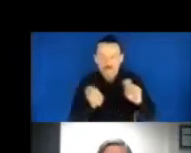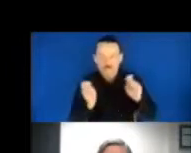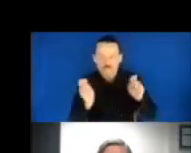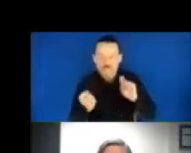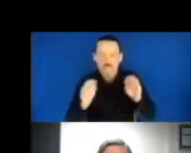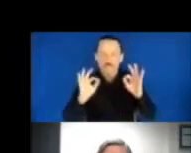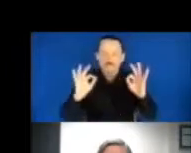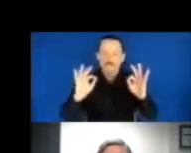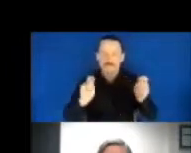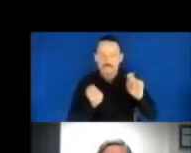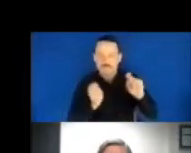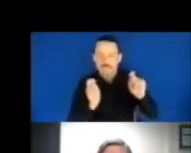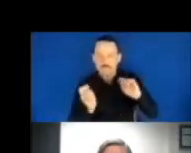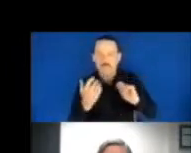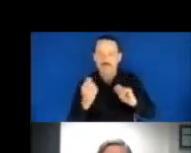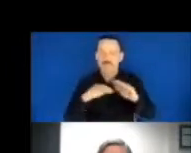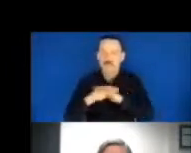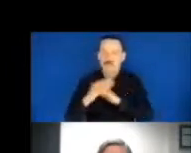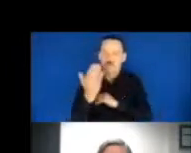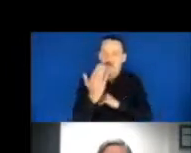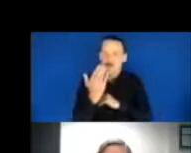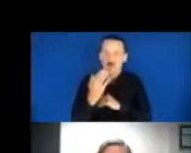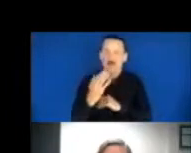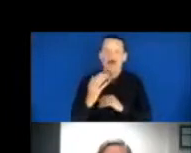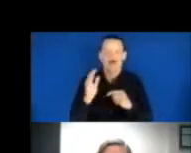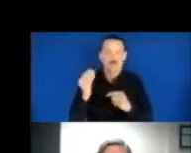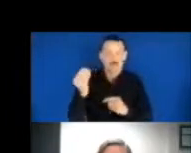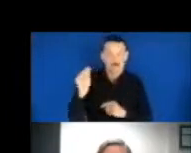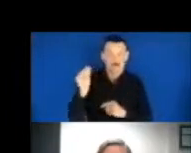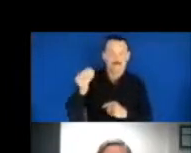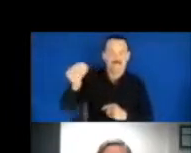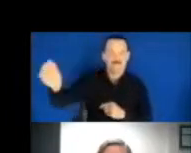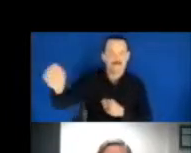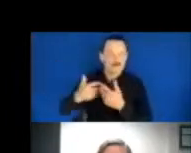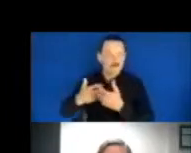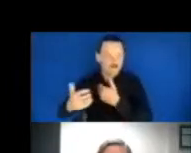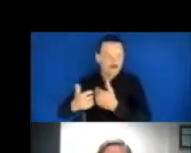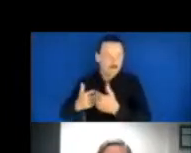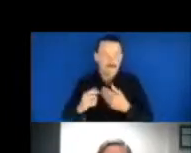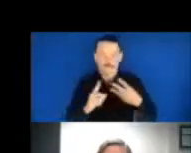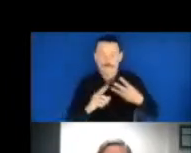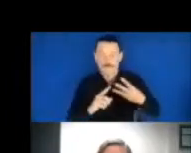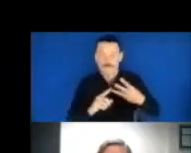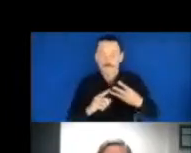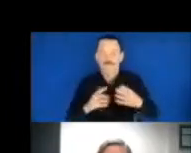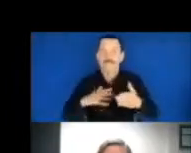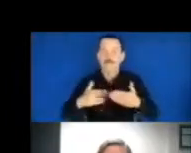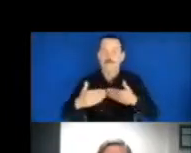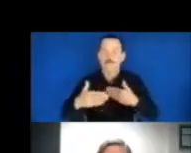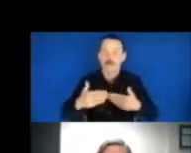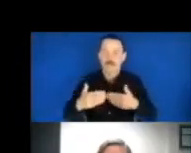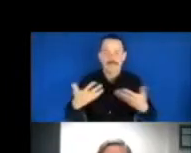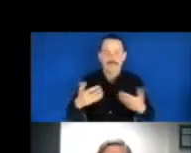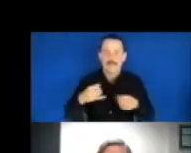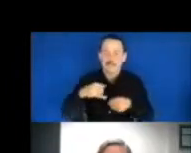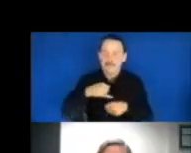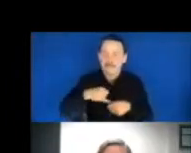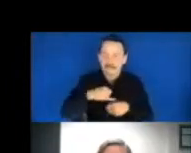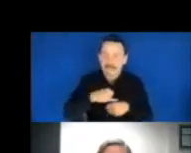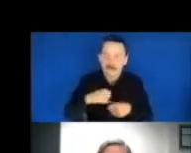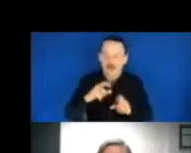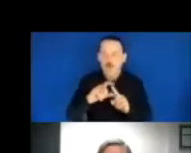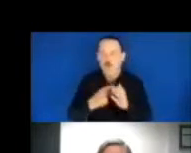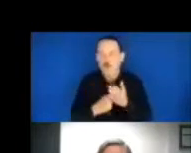medical reports or assessments that you may already have about your disability or health condition that you can provide to the